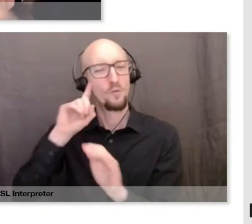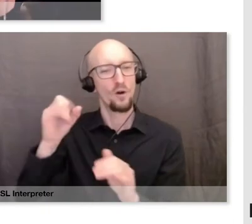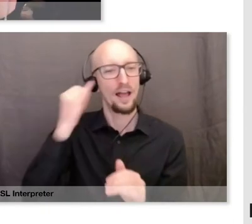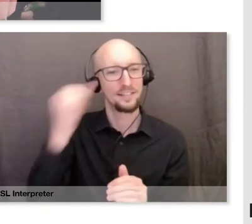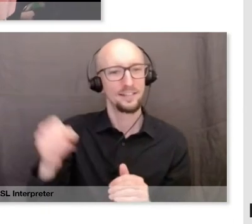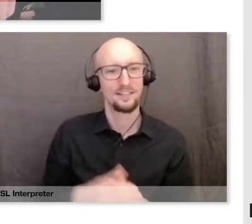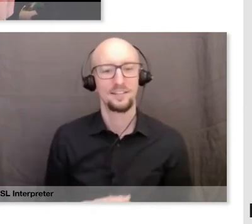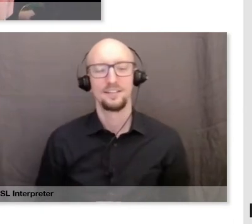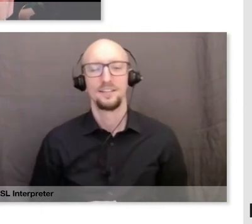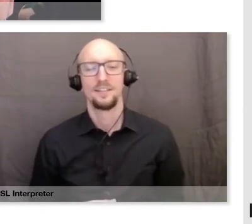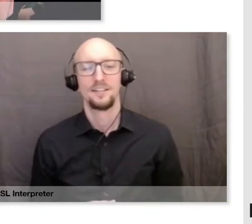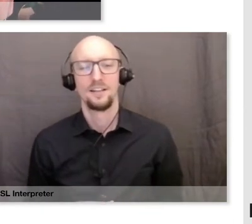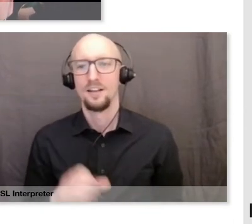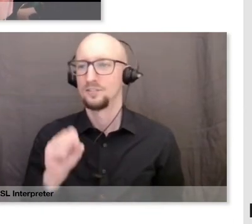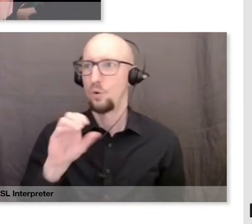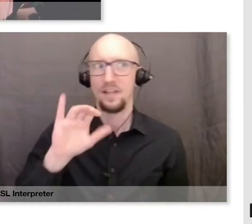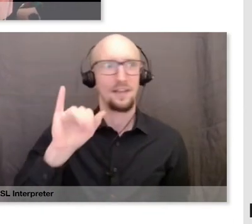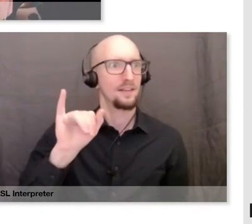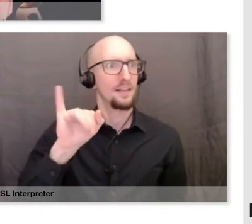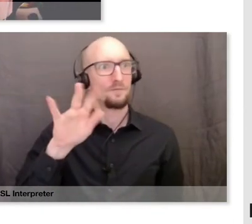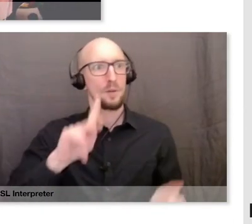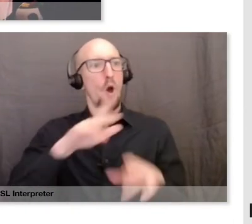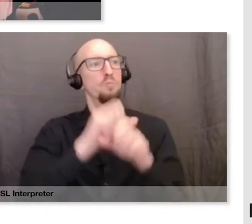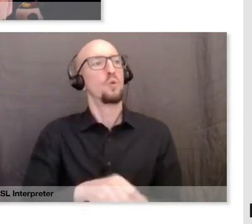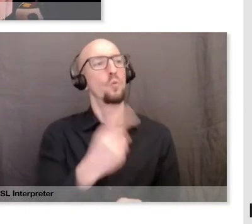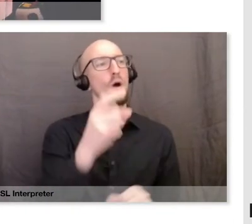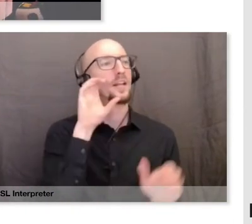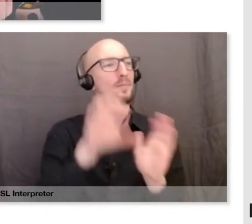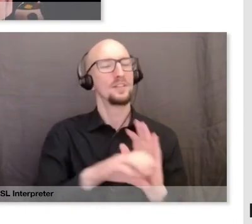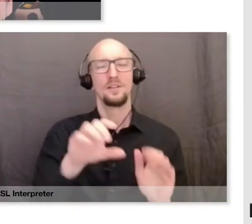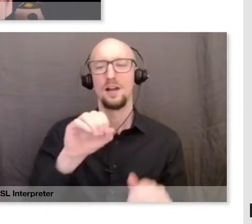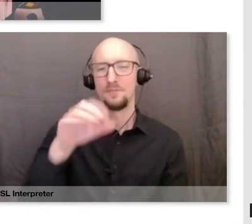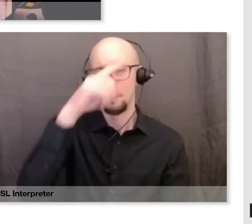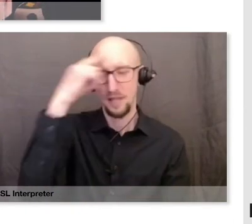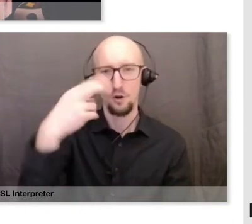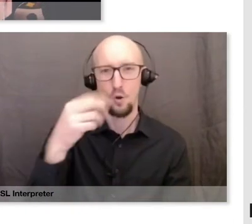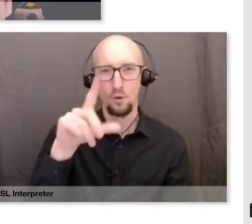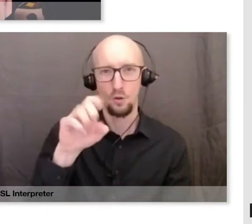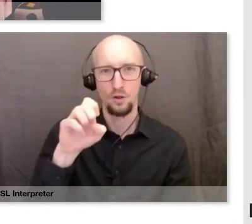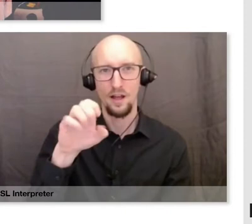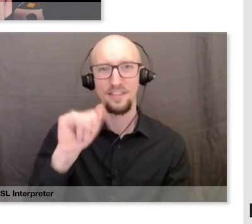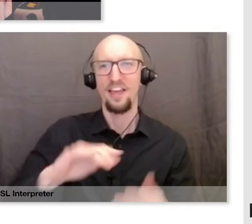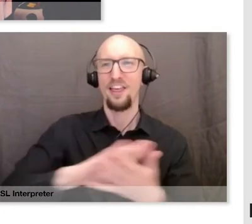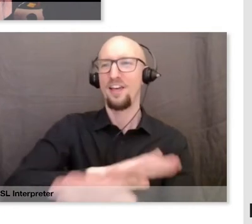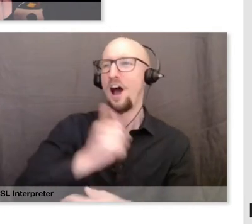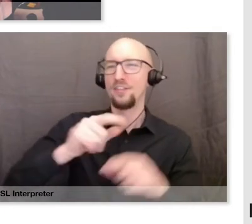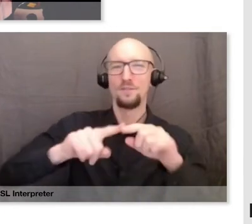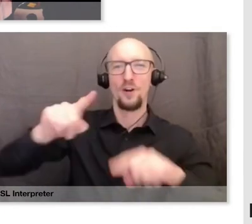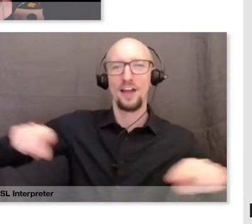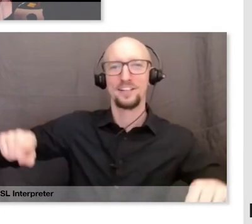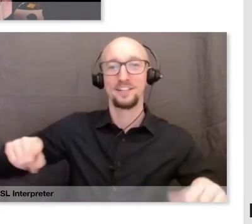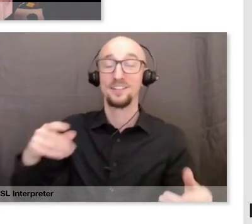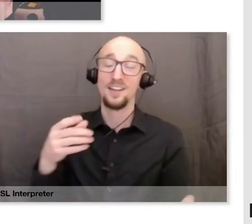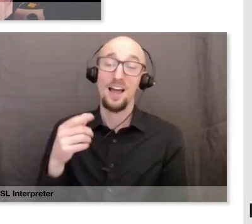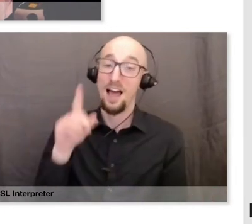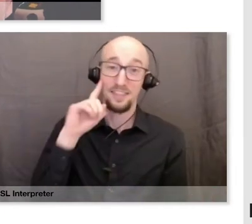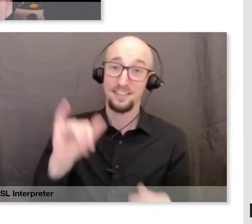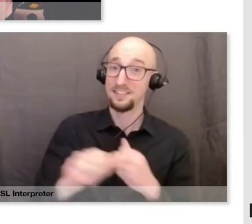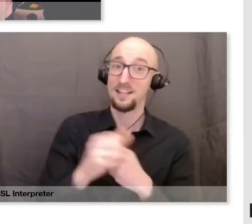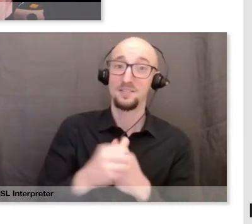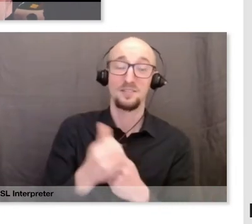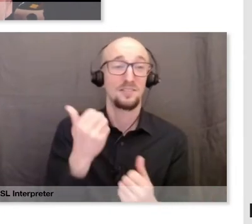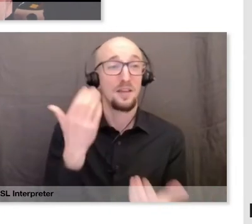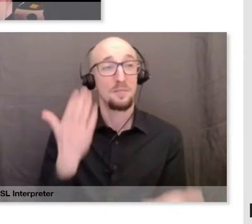it is. And I think that is dangerous because maybe black holes are not at all